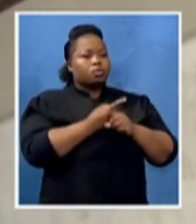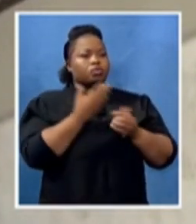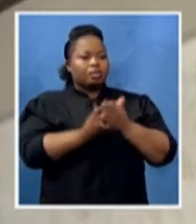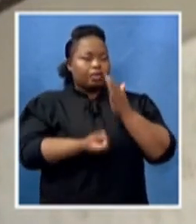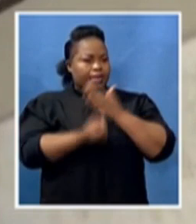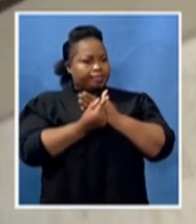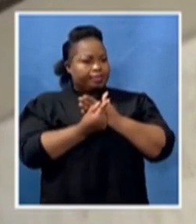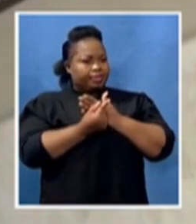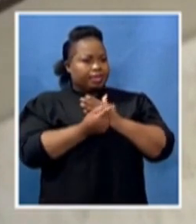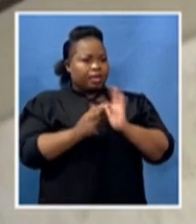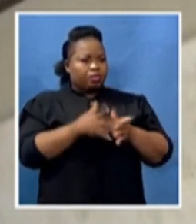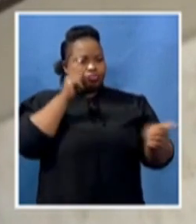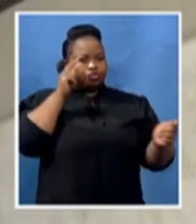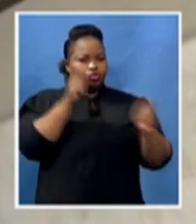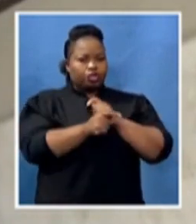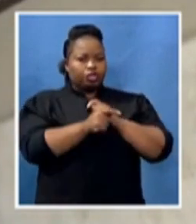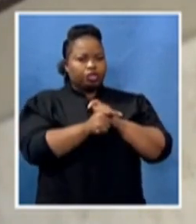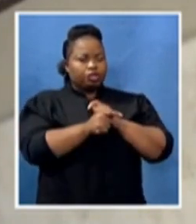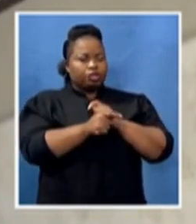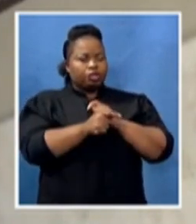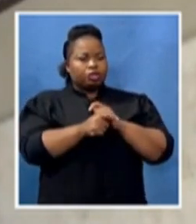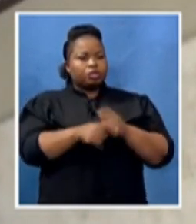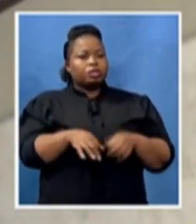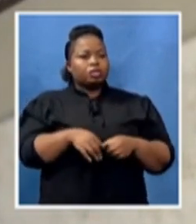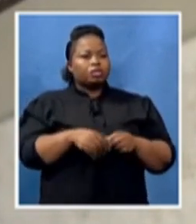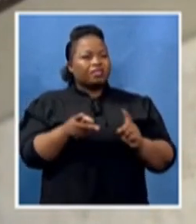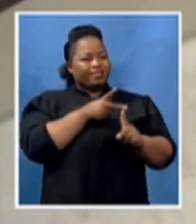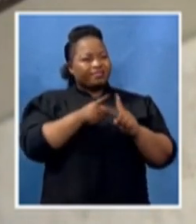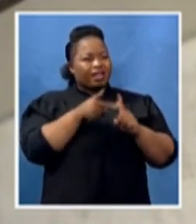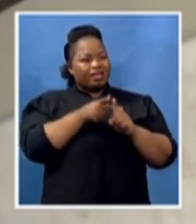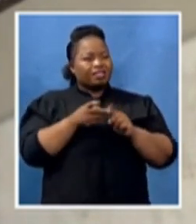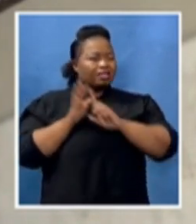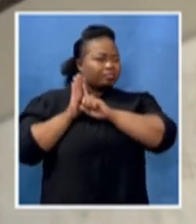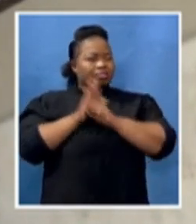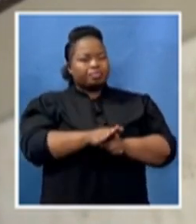of violence and repression against women.